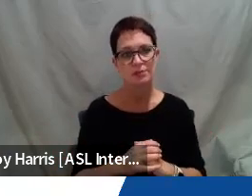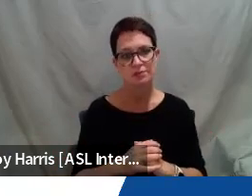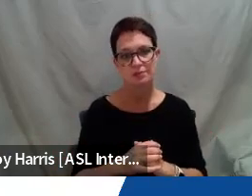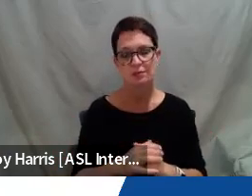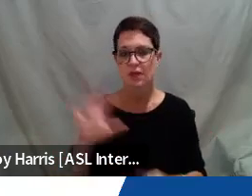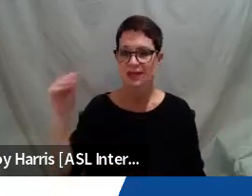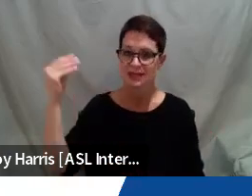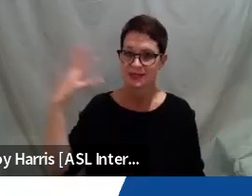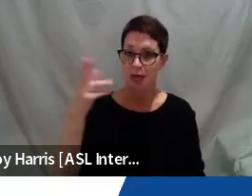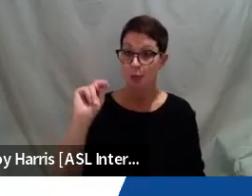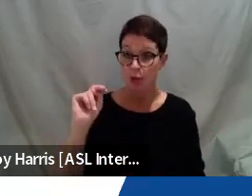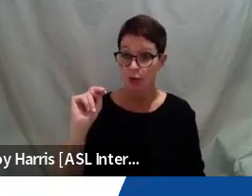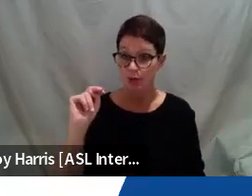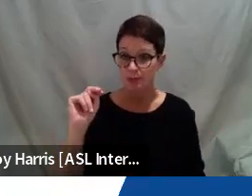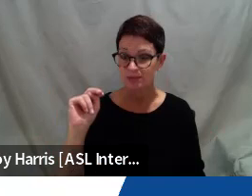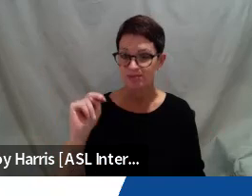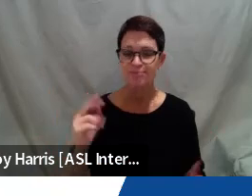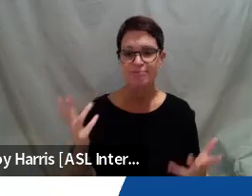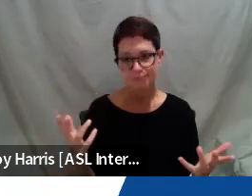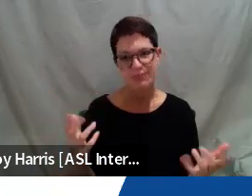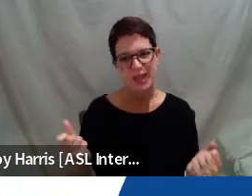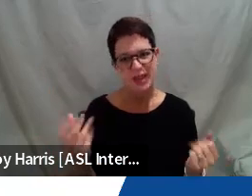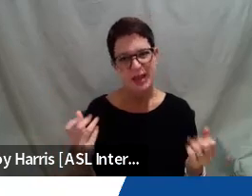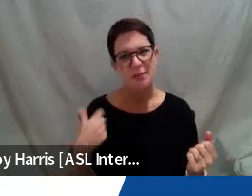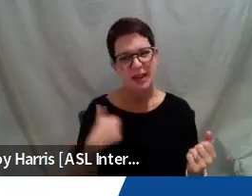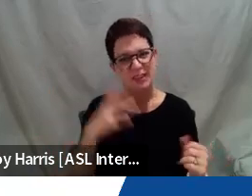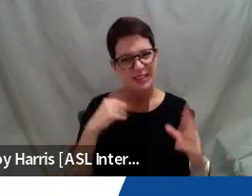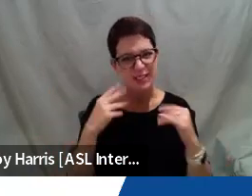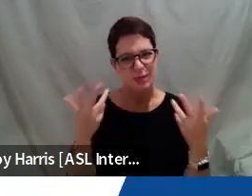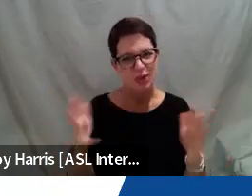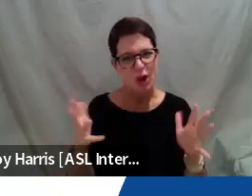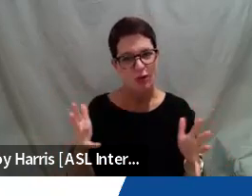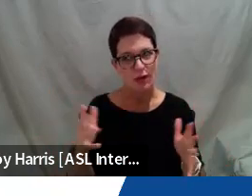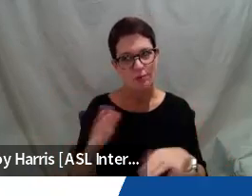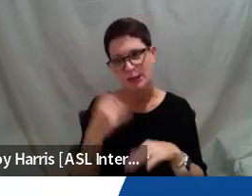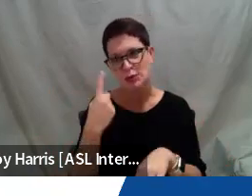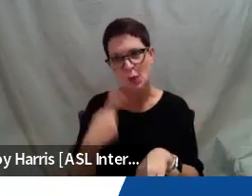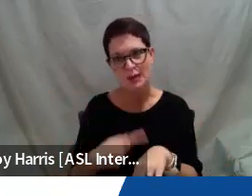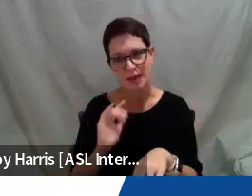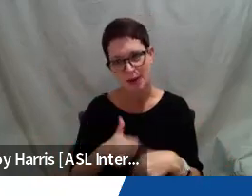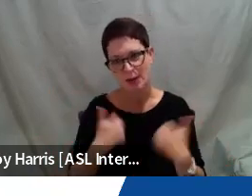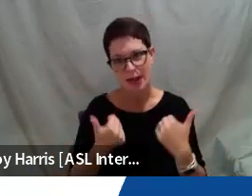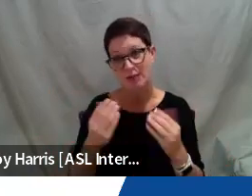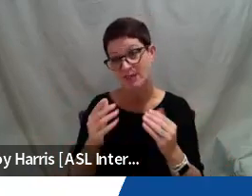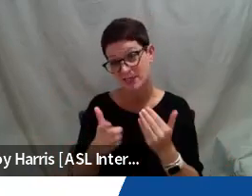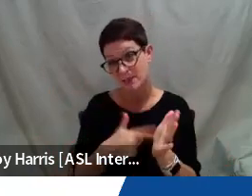So sunburn, this is something that a lot of us have experienced at least once in our life, right?